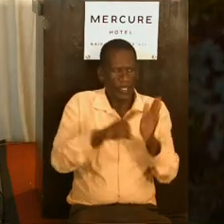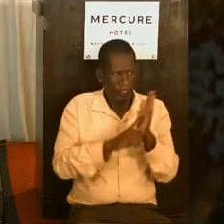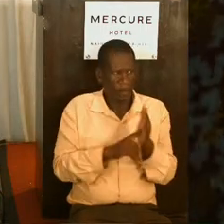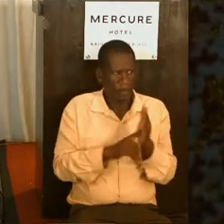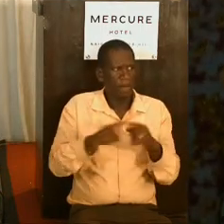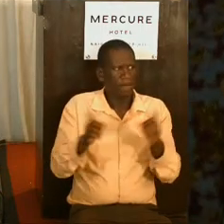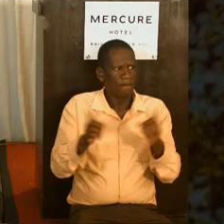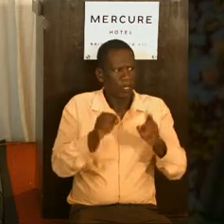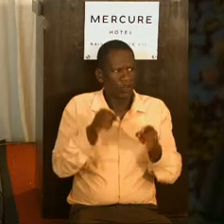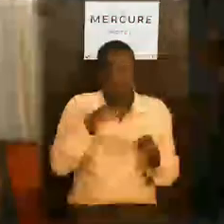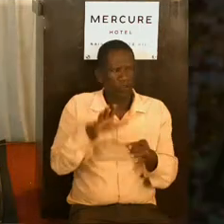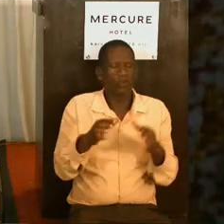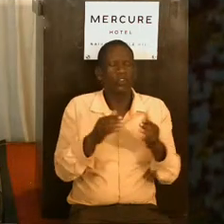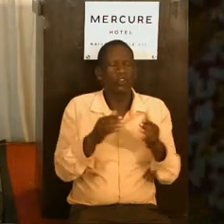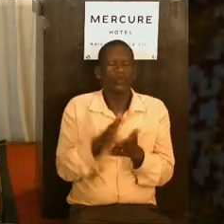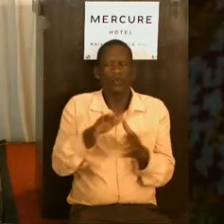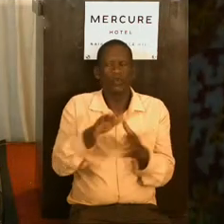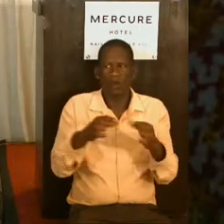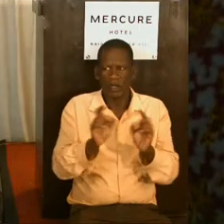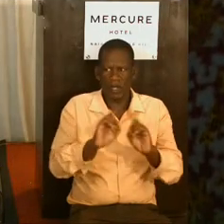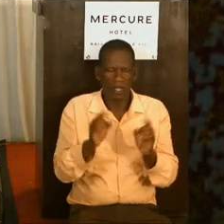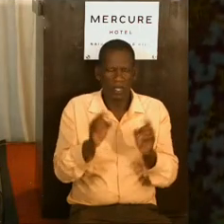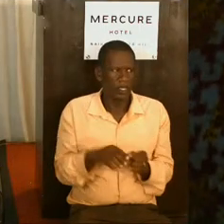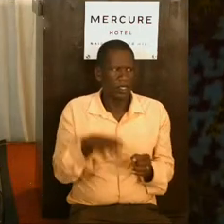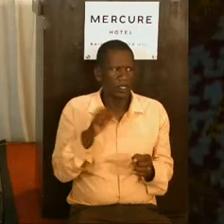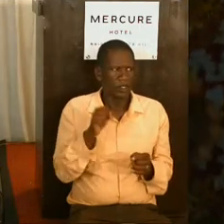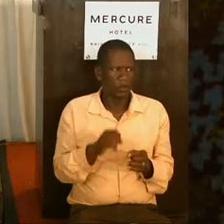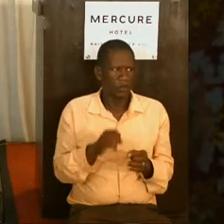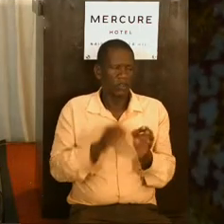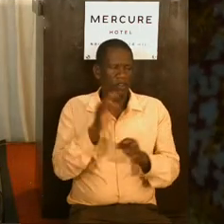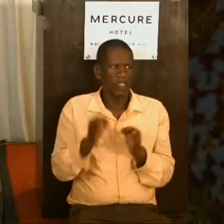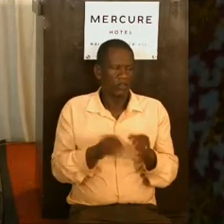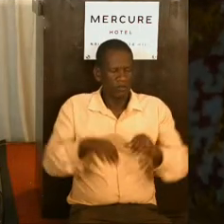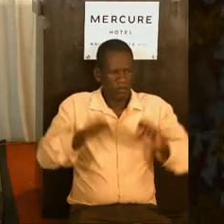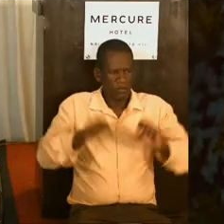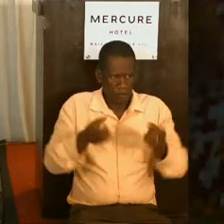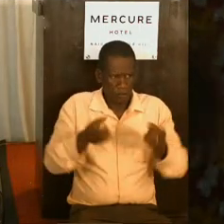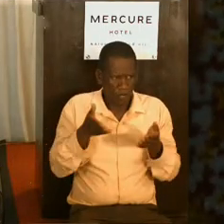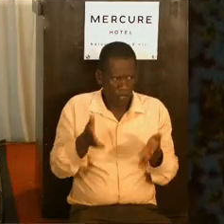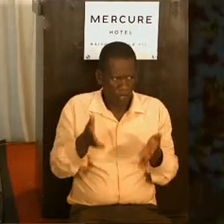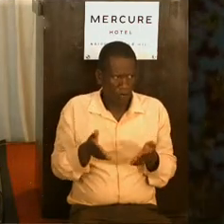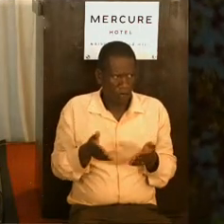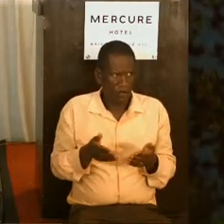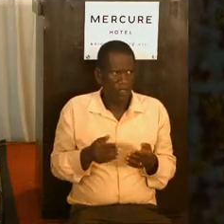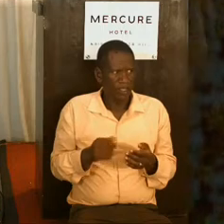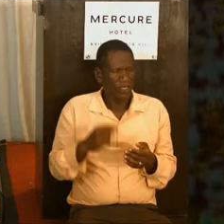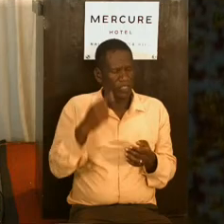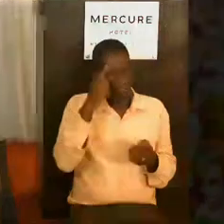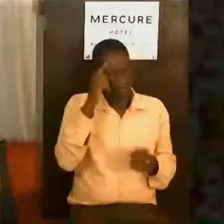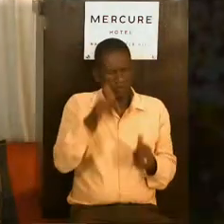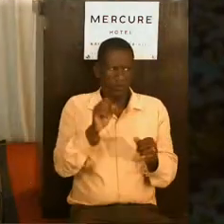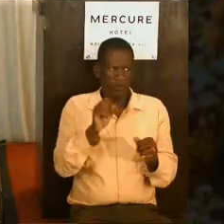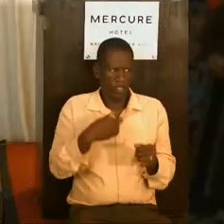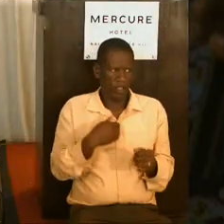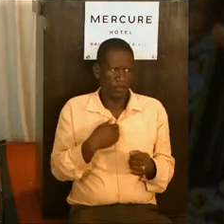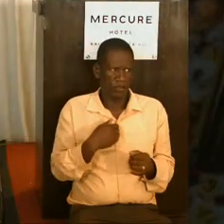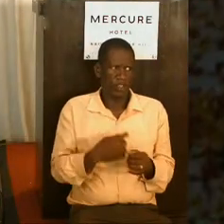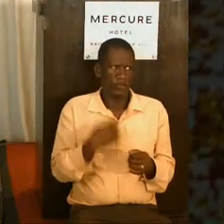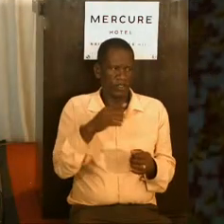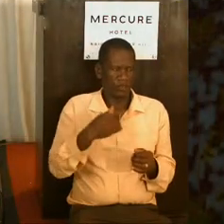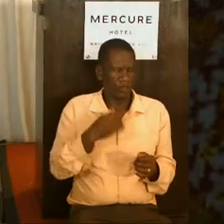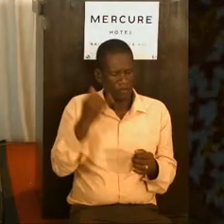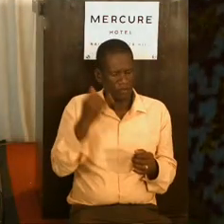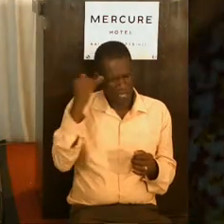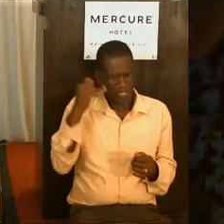but not through your word so if it's possible now the reflection you should have because you said you have